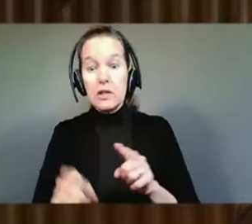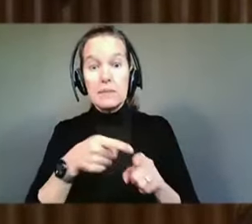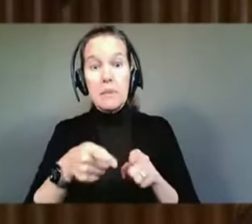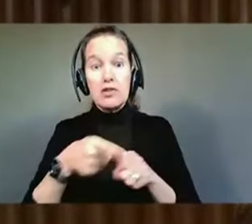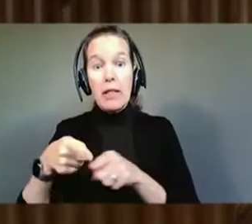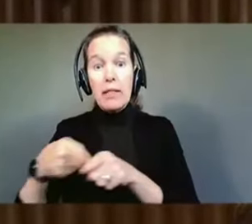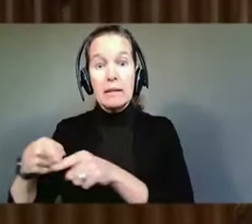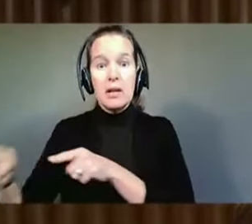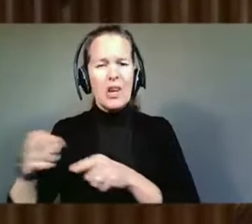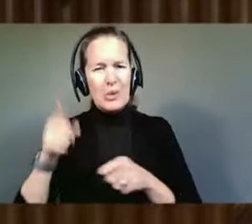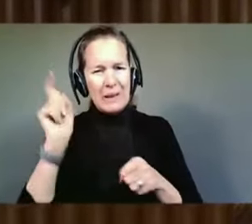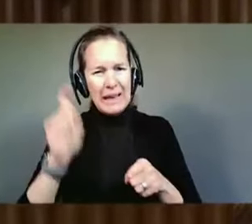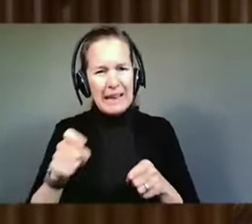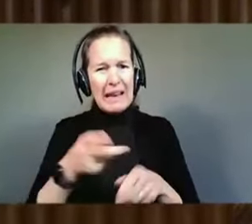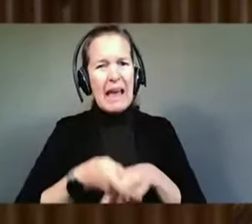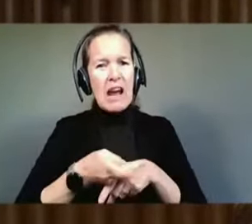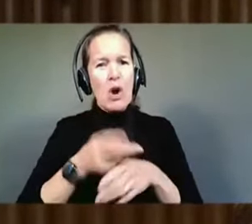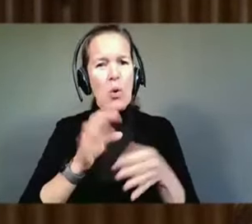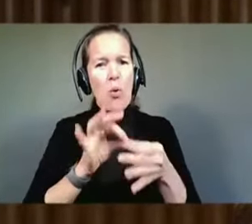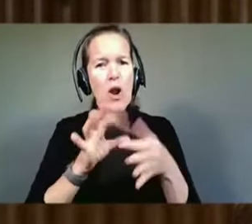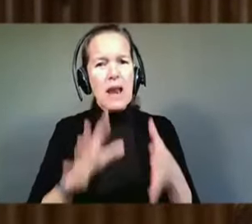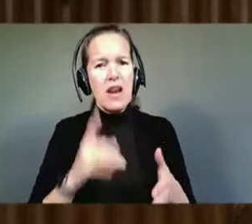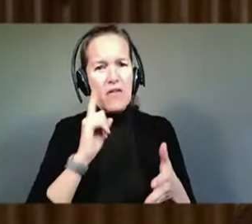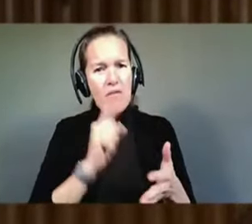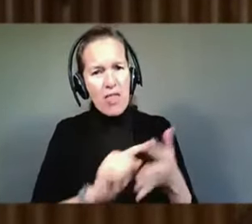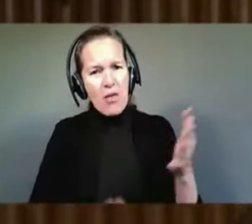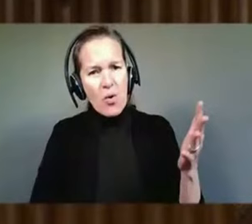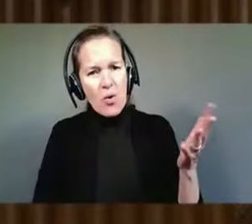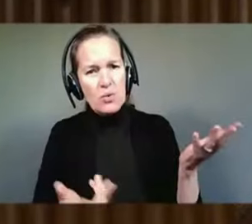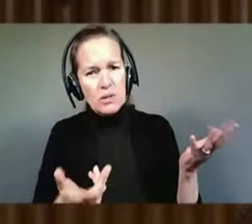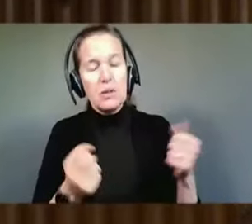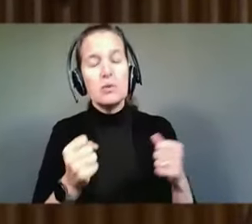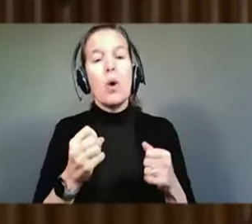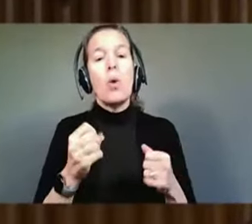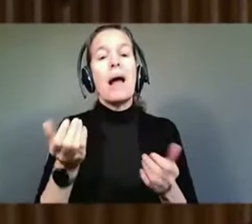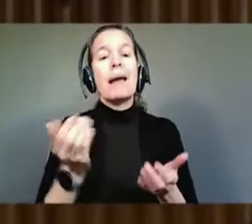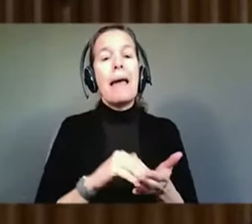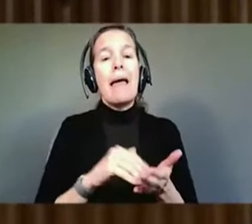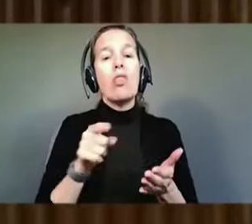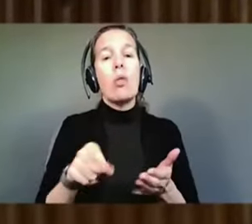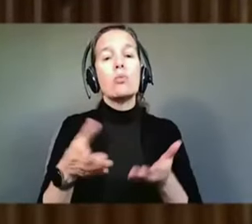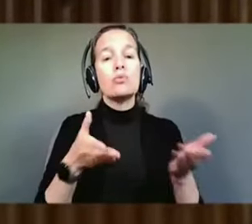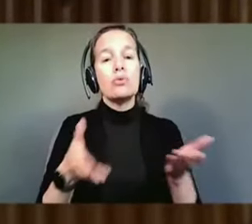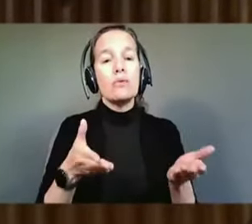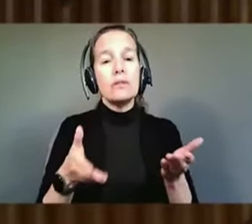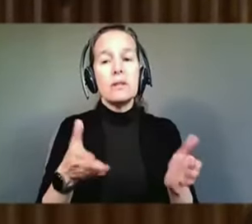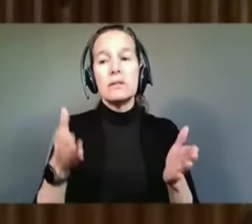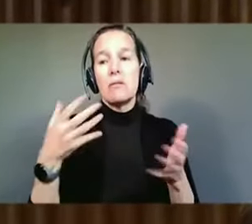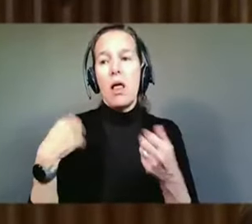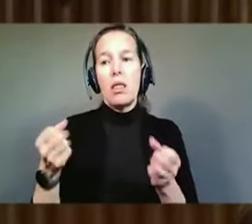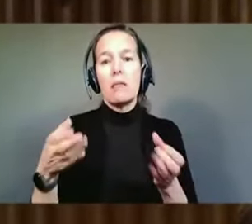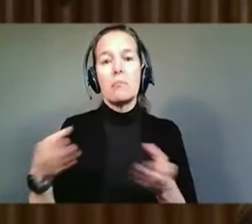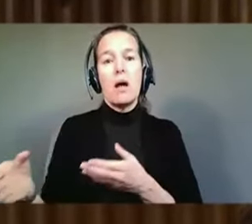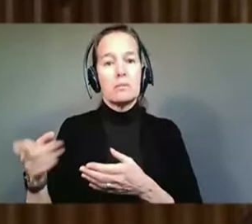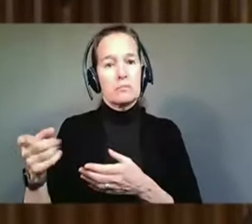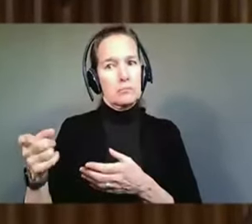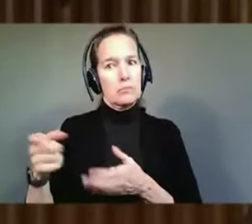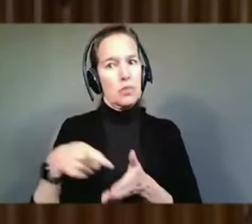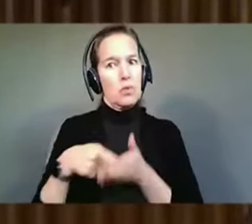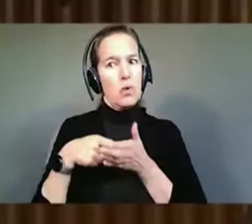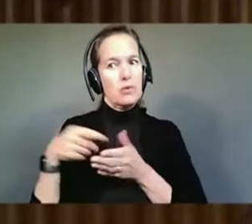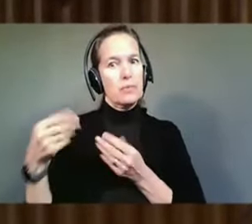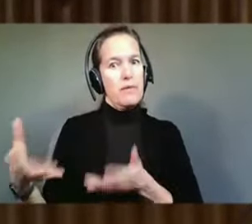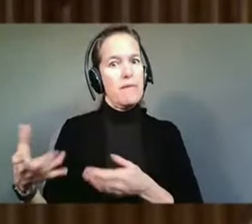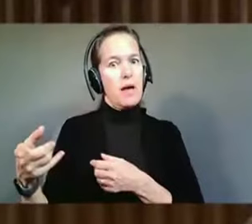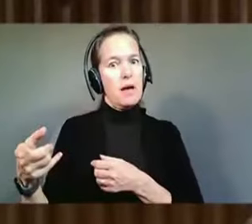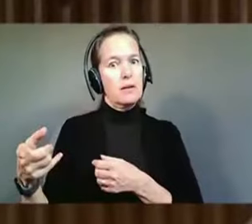you're gonna need a care coordinator. Yeah. And these are services that, again, that health plans are required by law to provide, and they're not